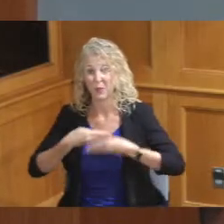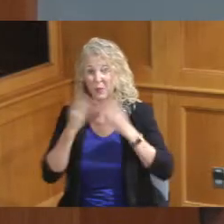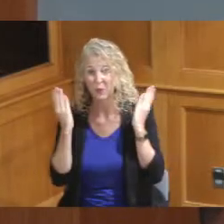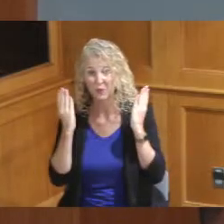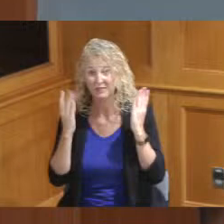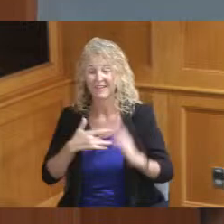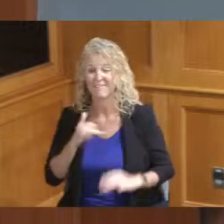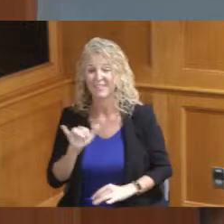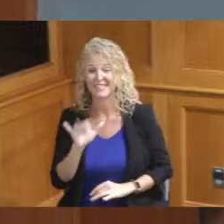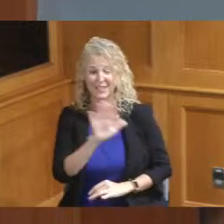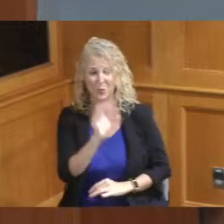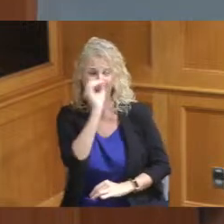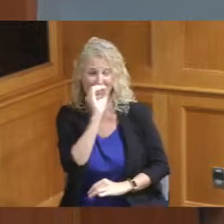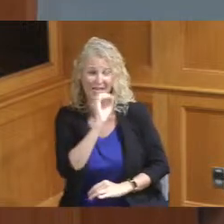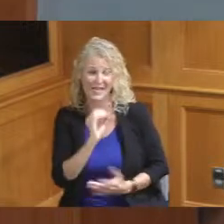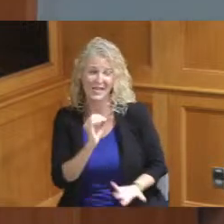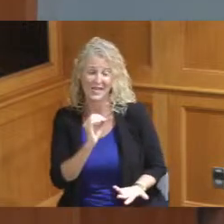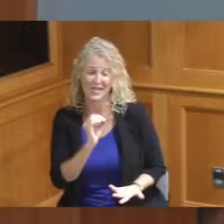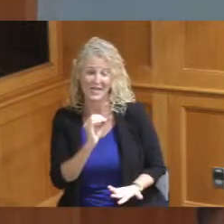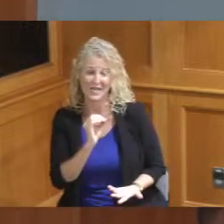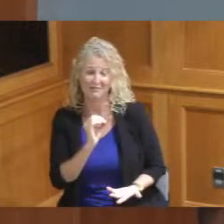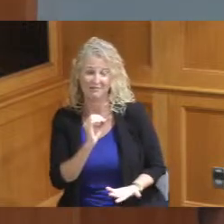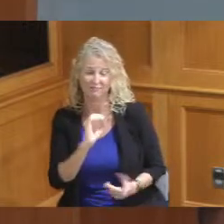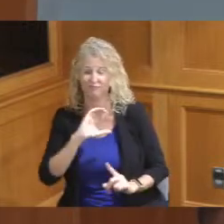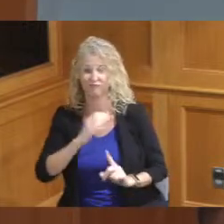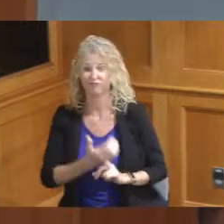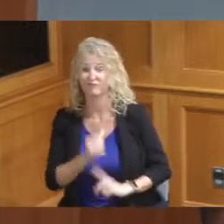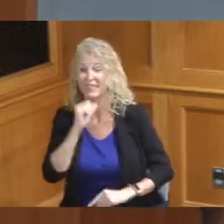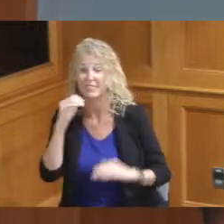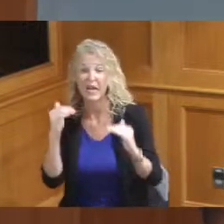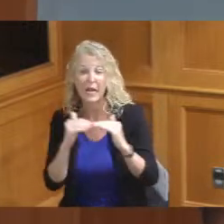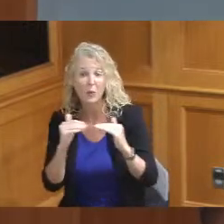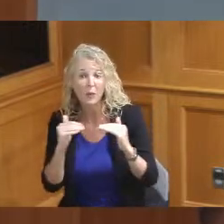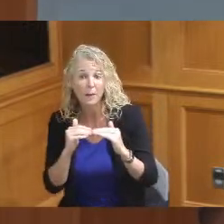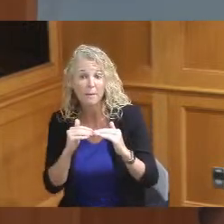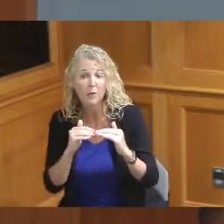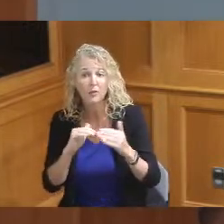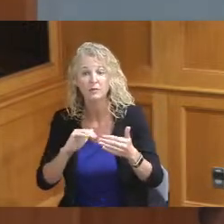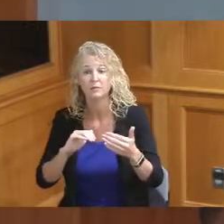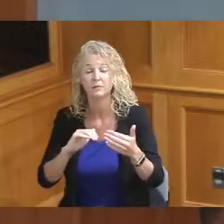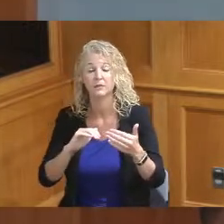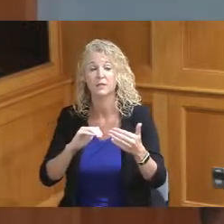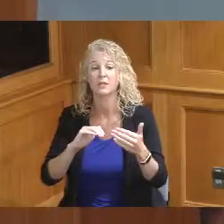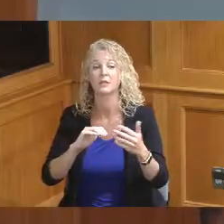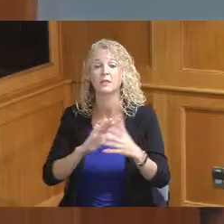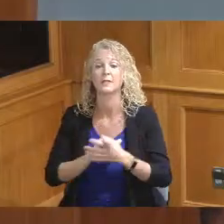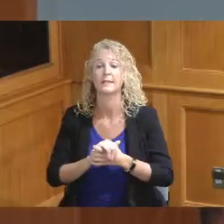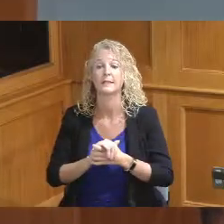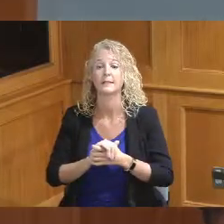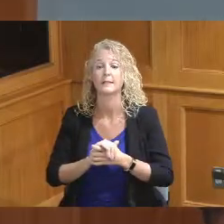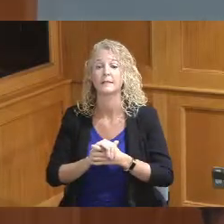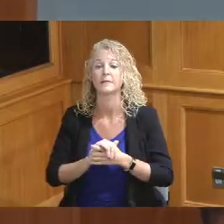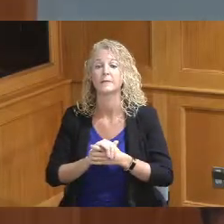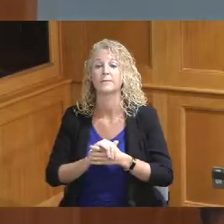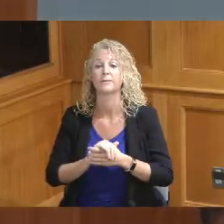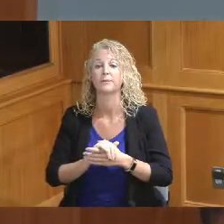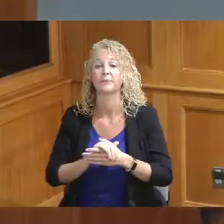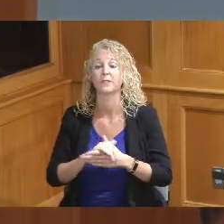or it just doesn't, it's not equitable in the way you process your favoring this